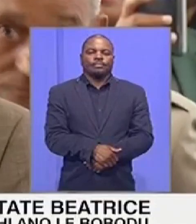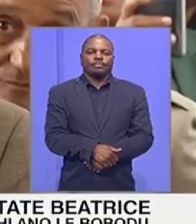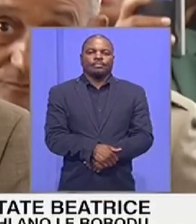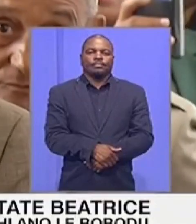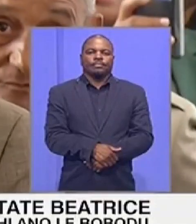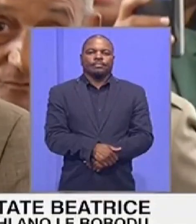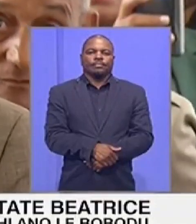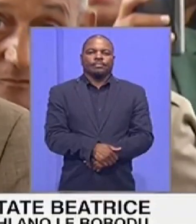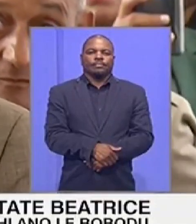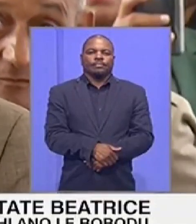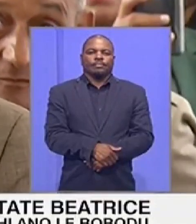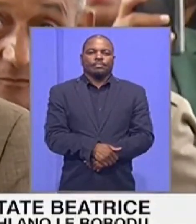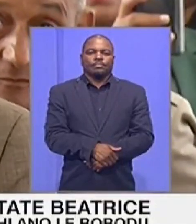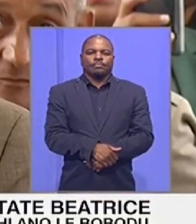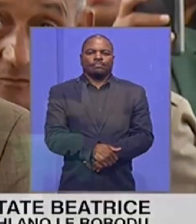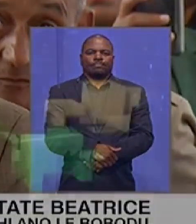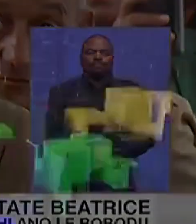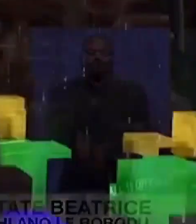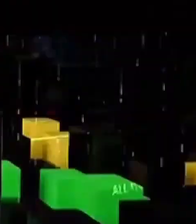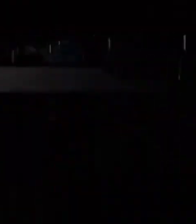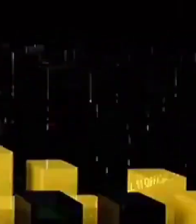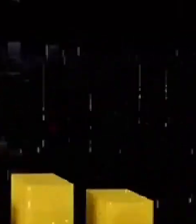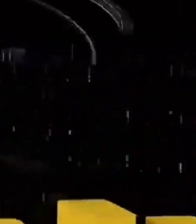SABC, Bloemfontein.